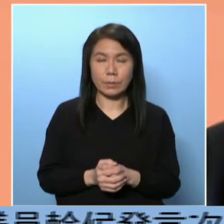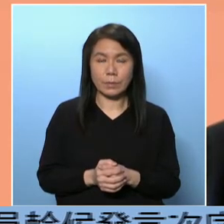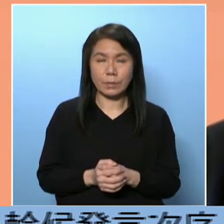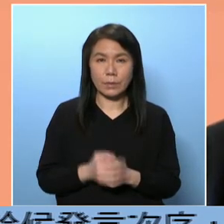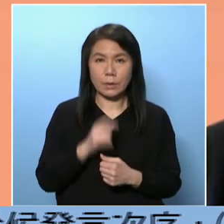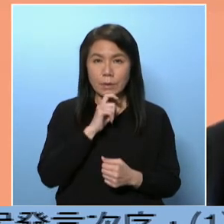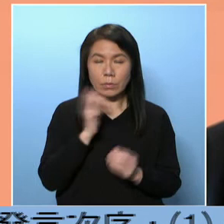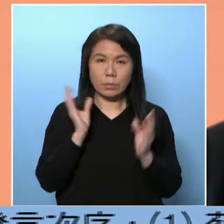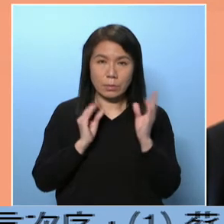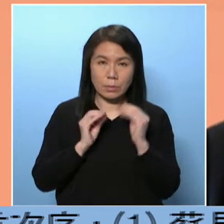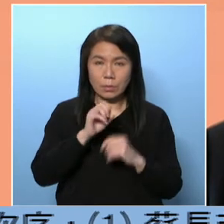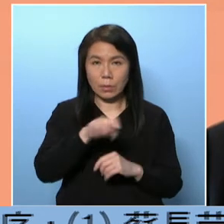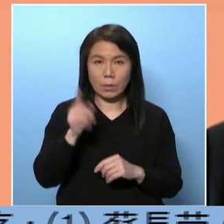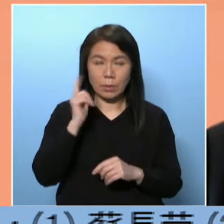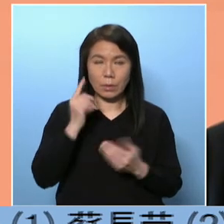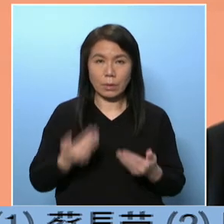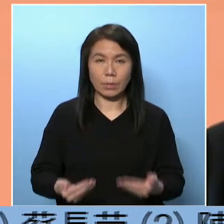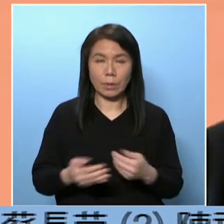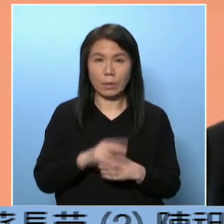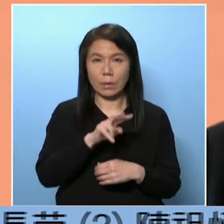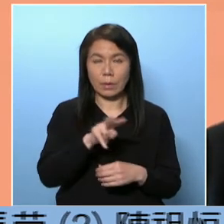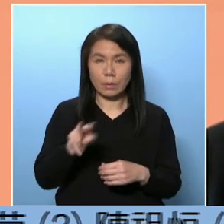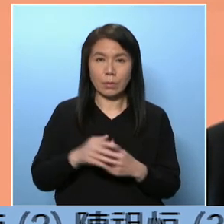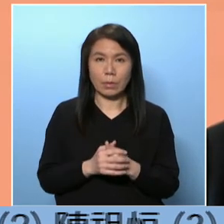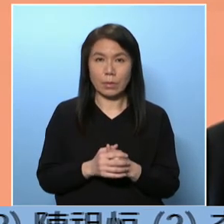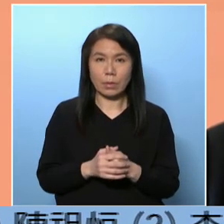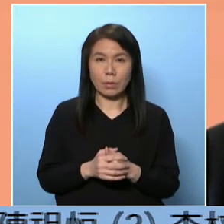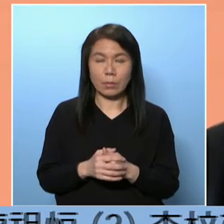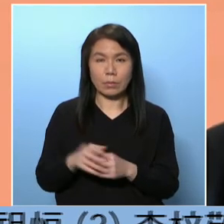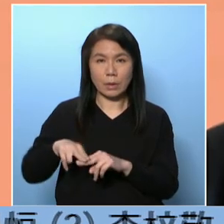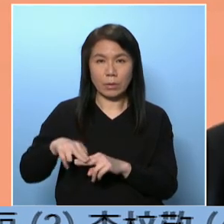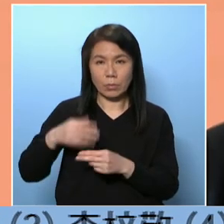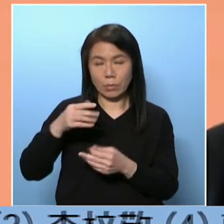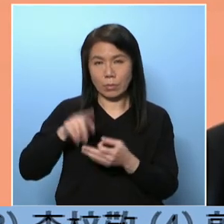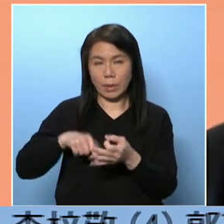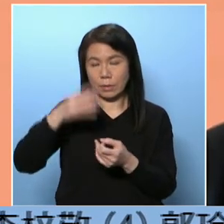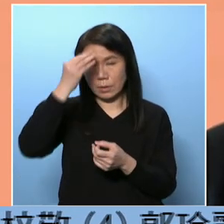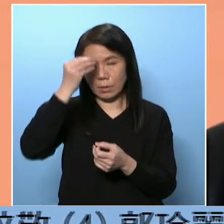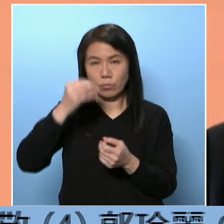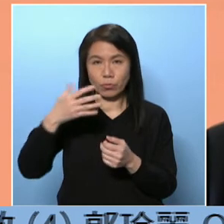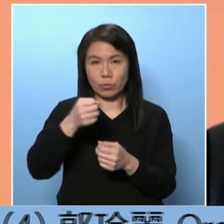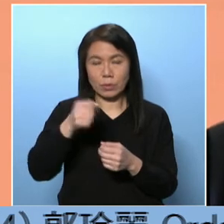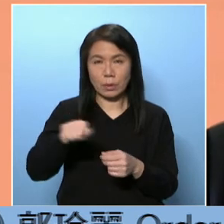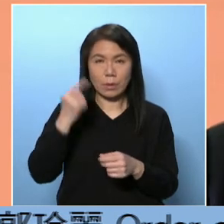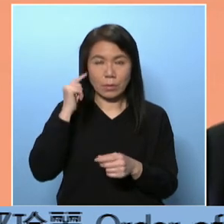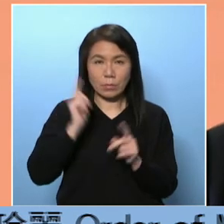we should rise out of the pandemic. I have two messages to send out, and with the